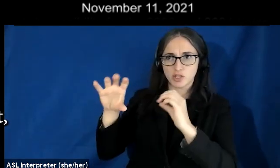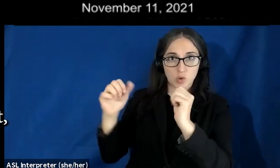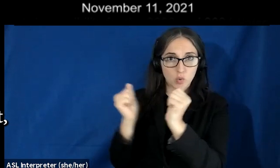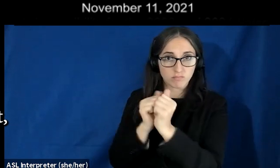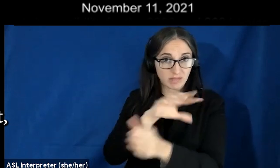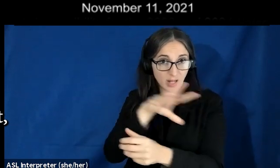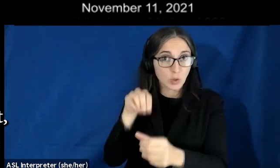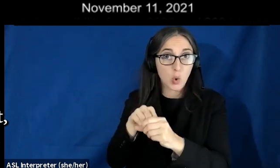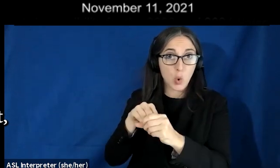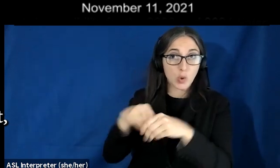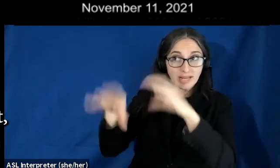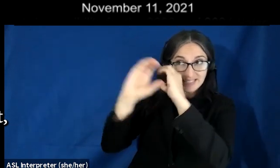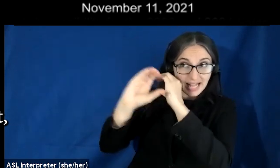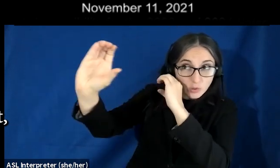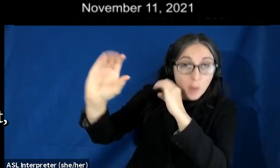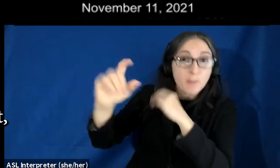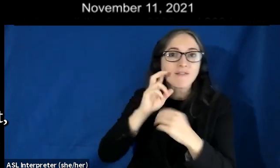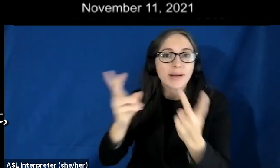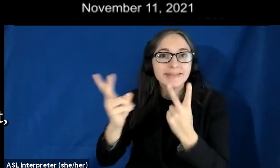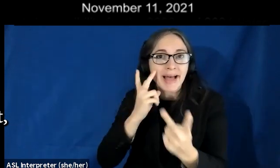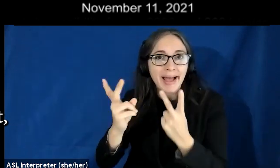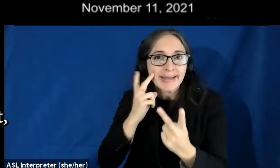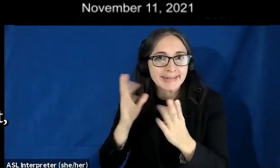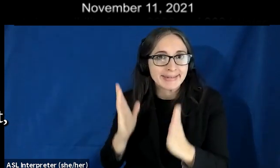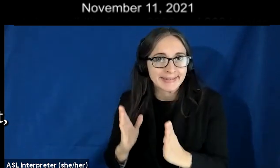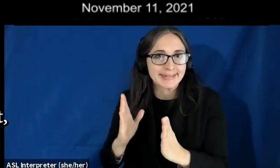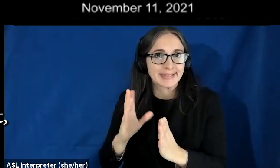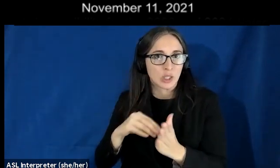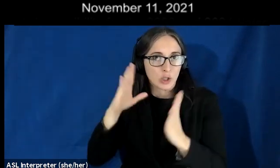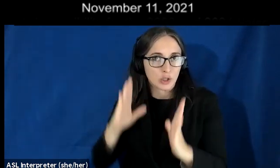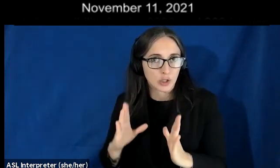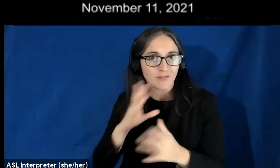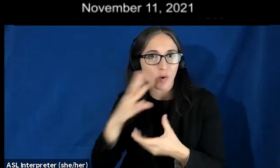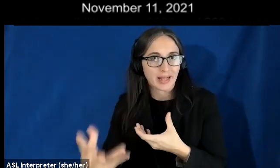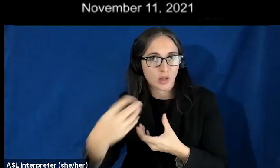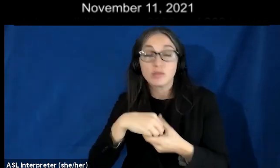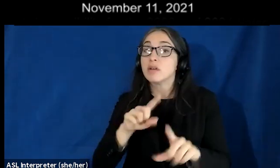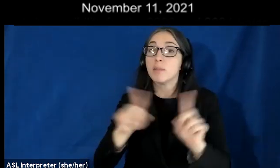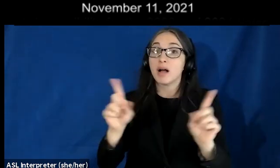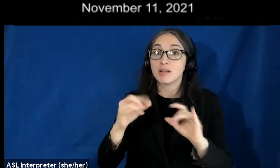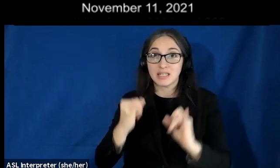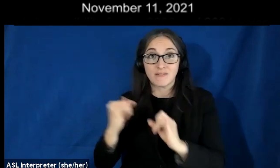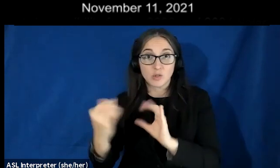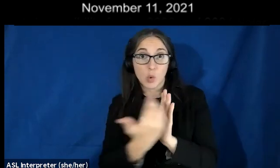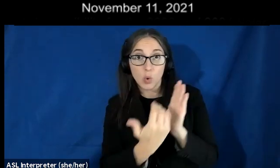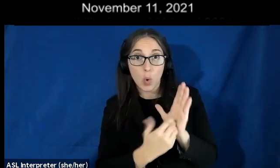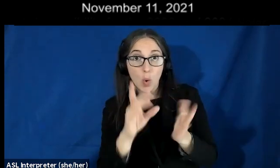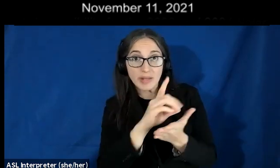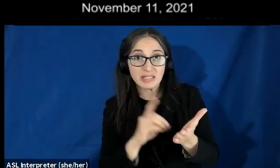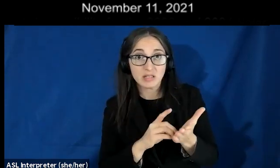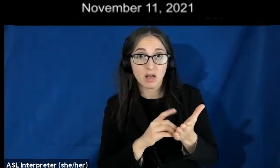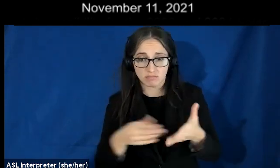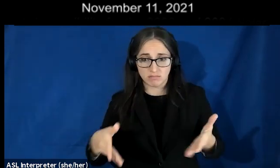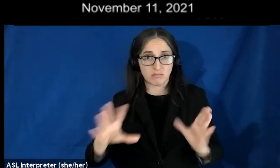in inclusive learning environment, but an individual course design, you may let students